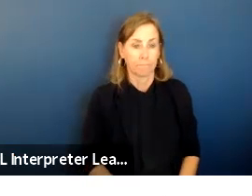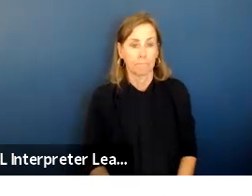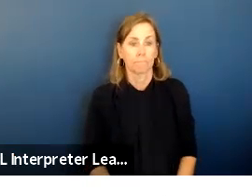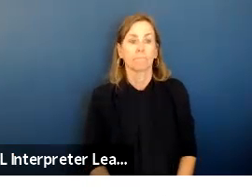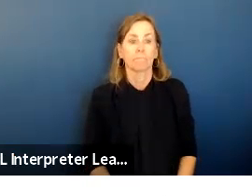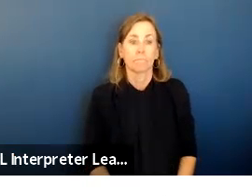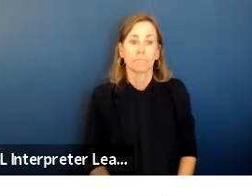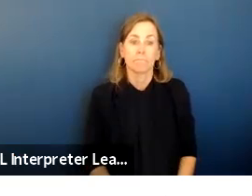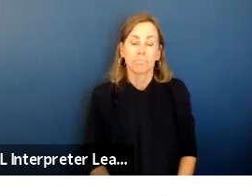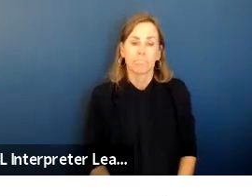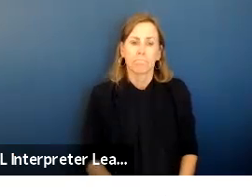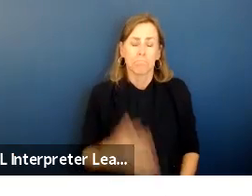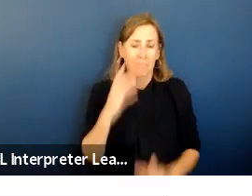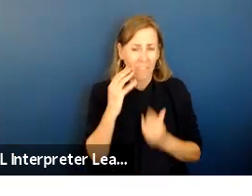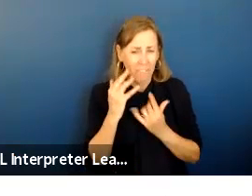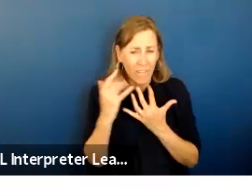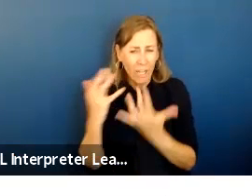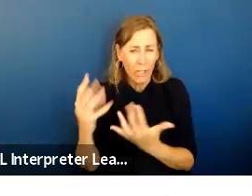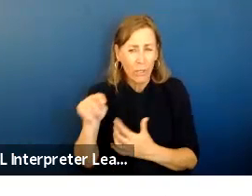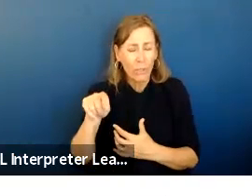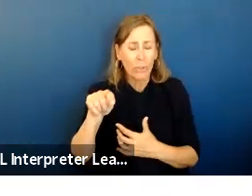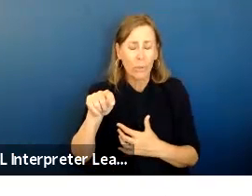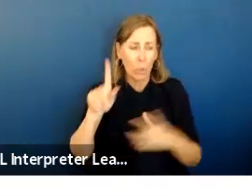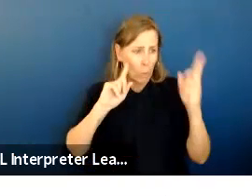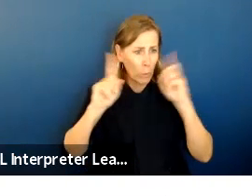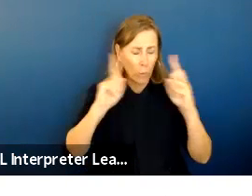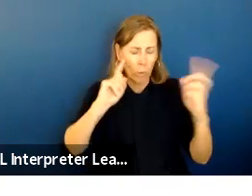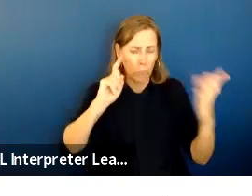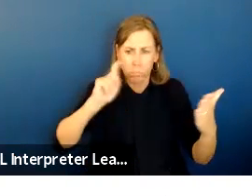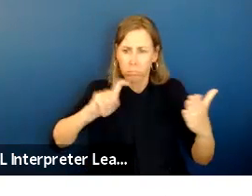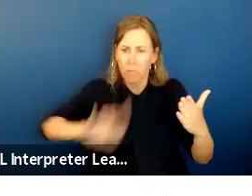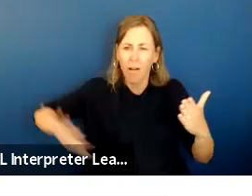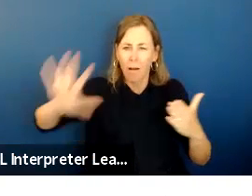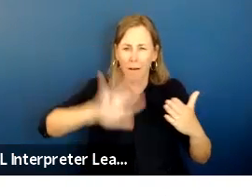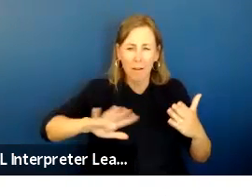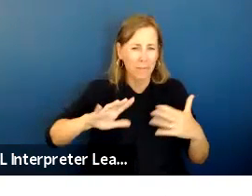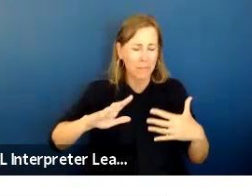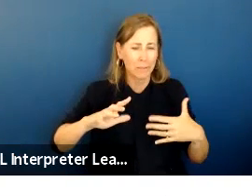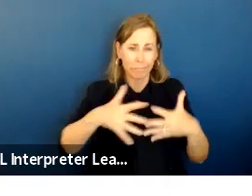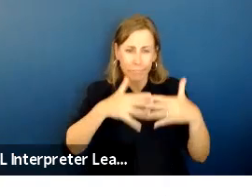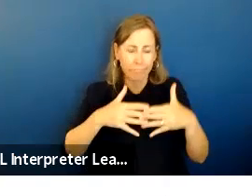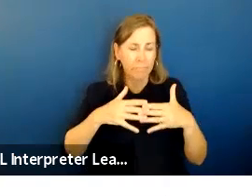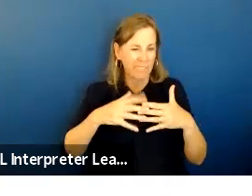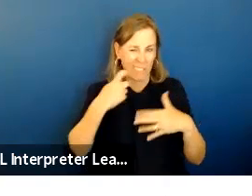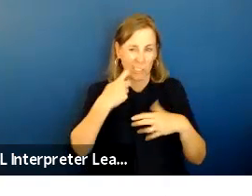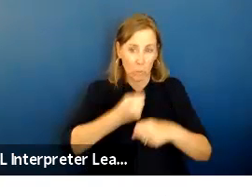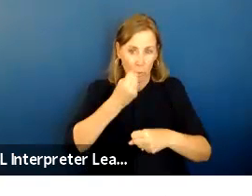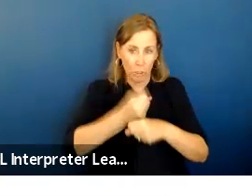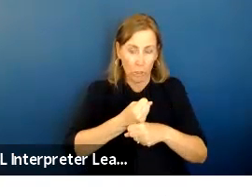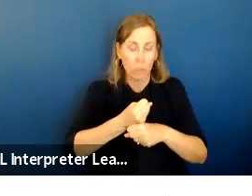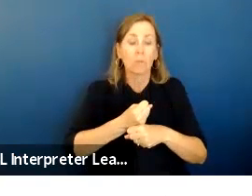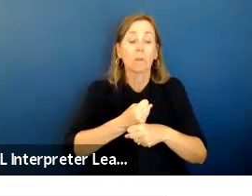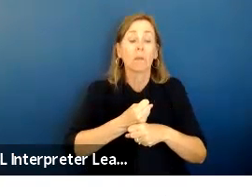So wildfires are a disaster that's been in the news a lot this past year, but the flooding after a fire